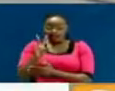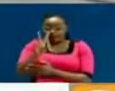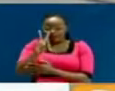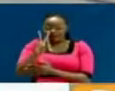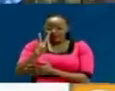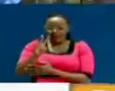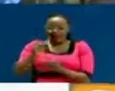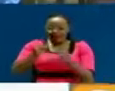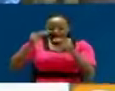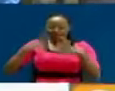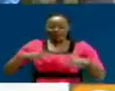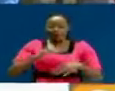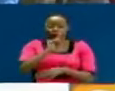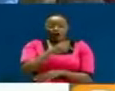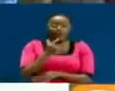highest infections at